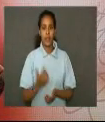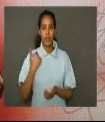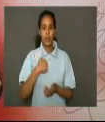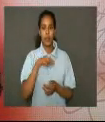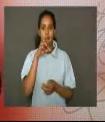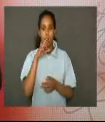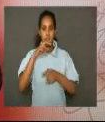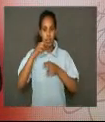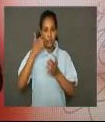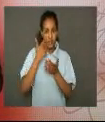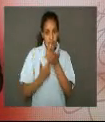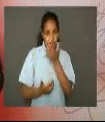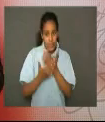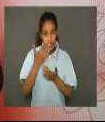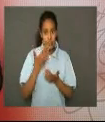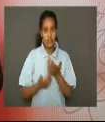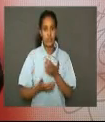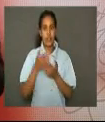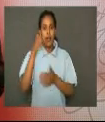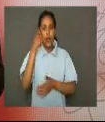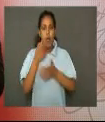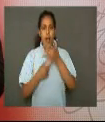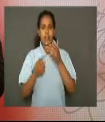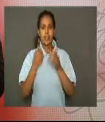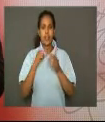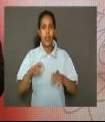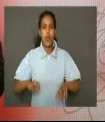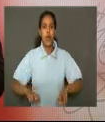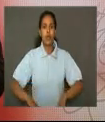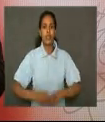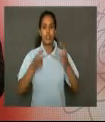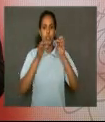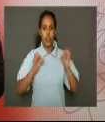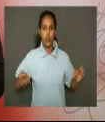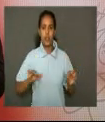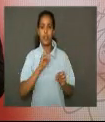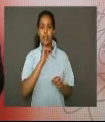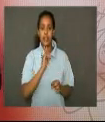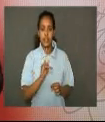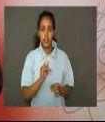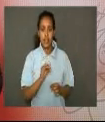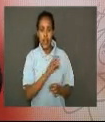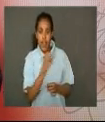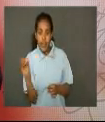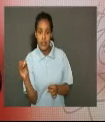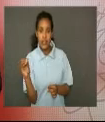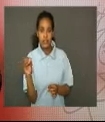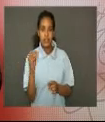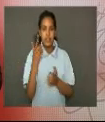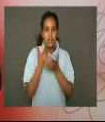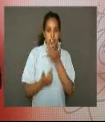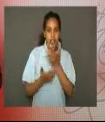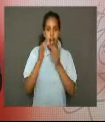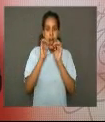We are going to discuss what the collision theory is and